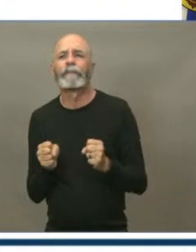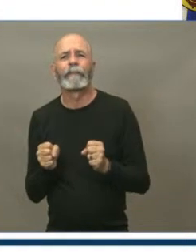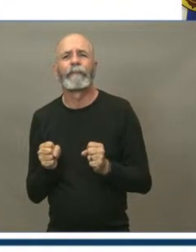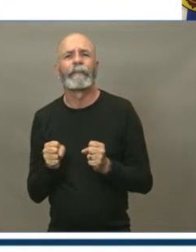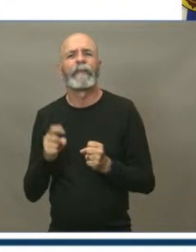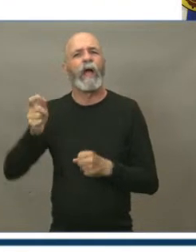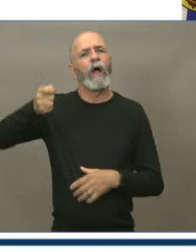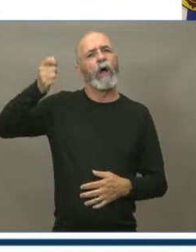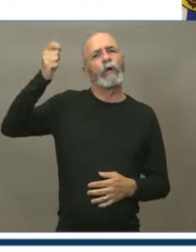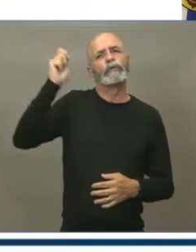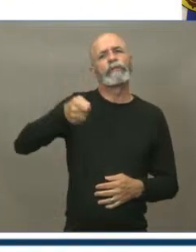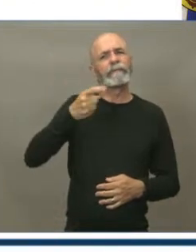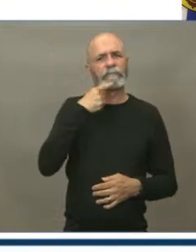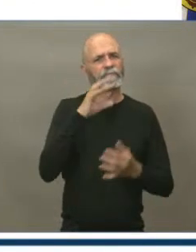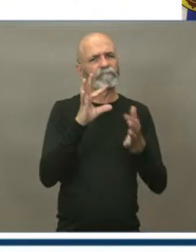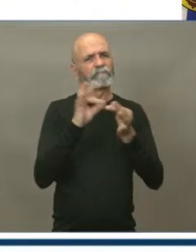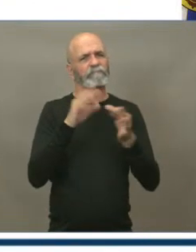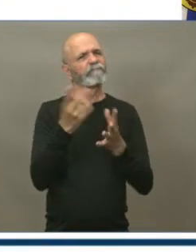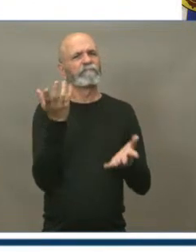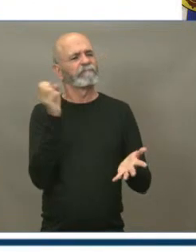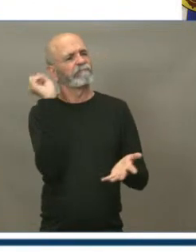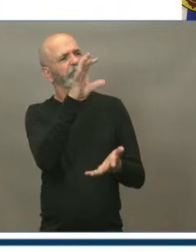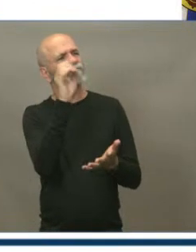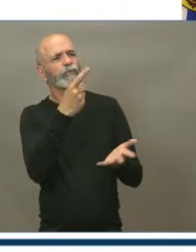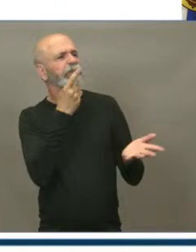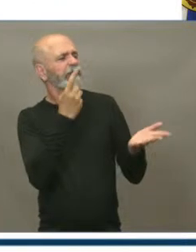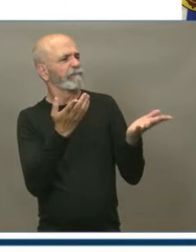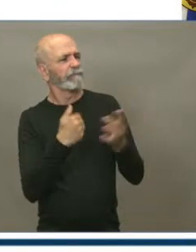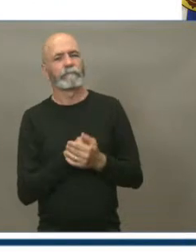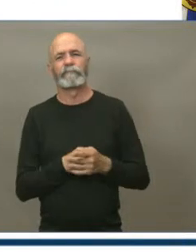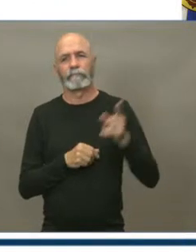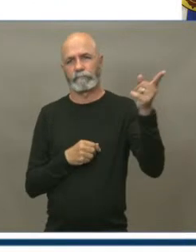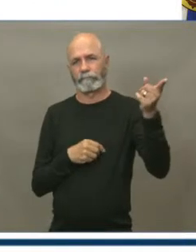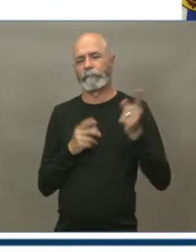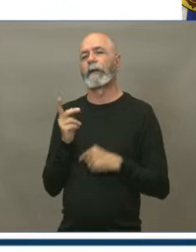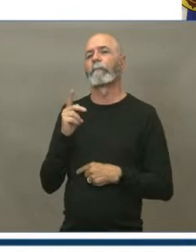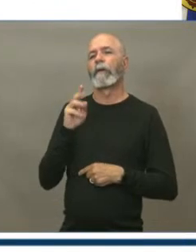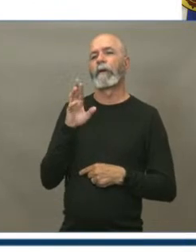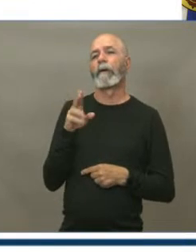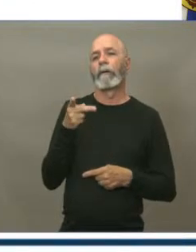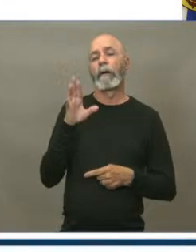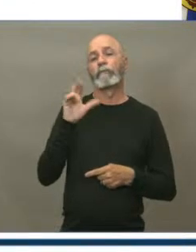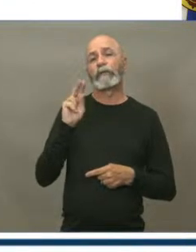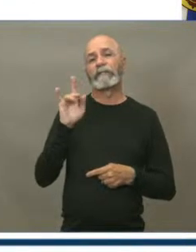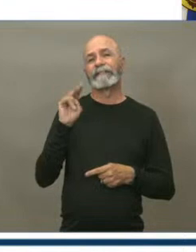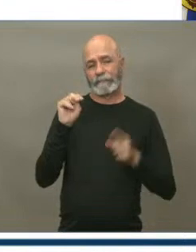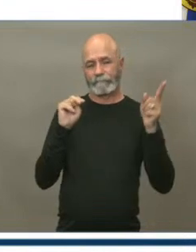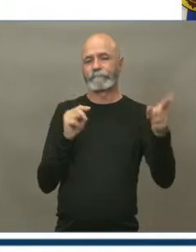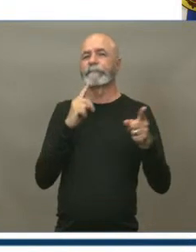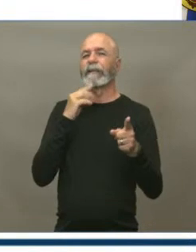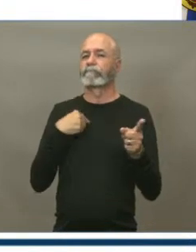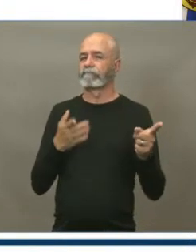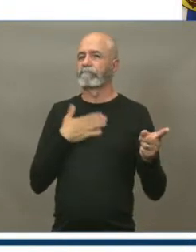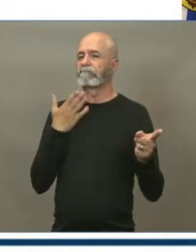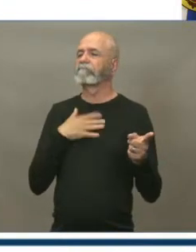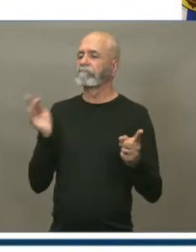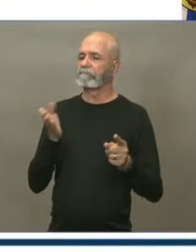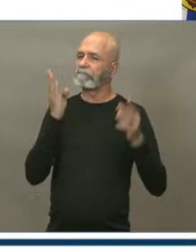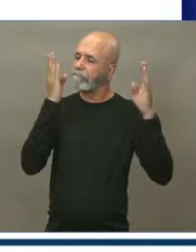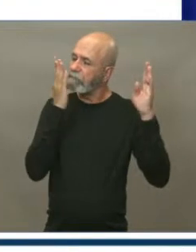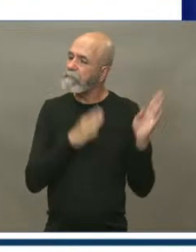said. Well, we're obviously pleased. We prepared for this injunction that we were approved for